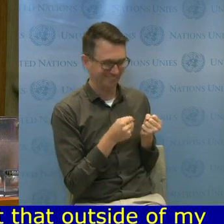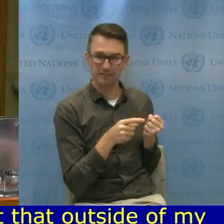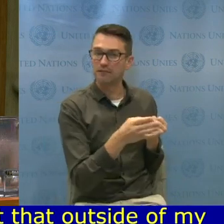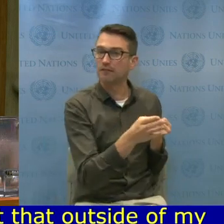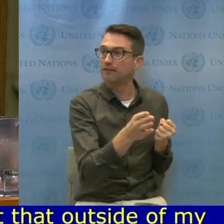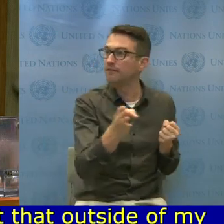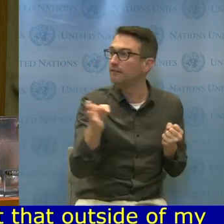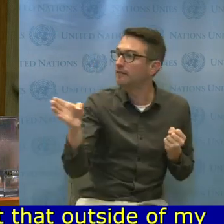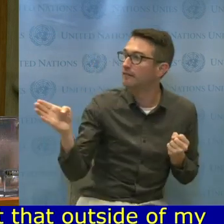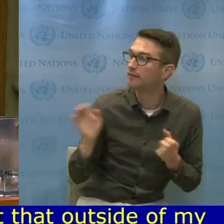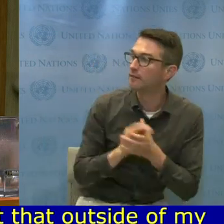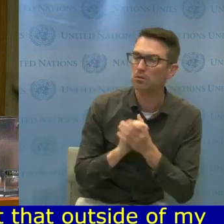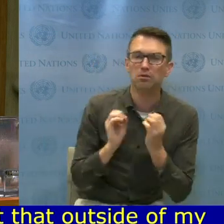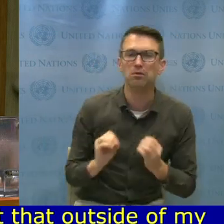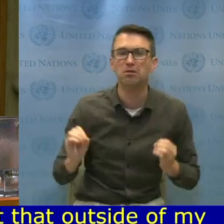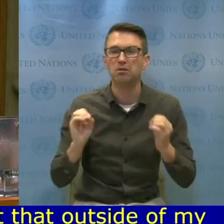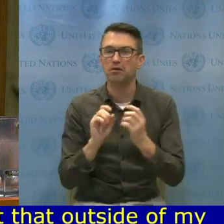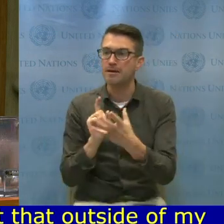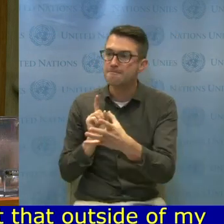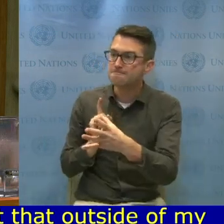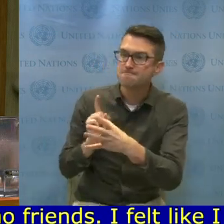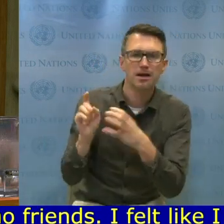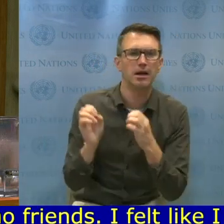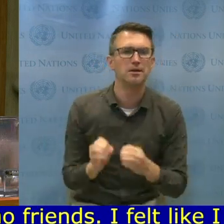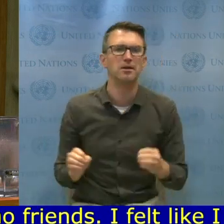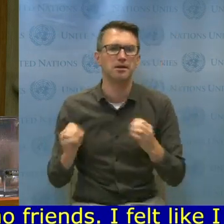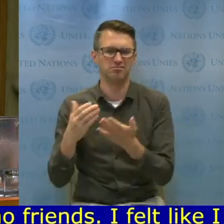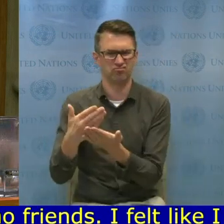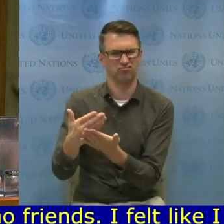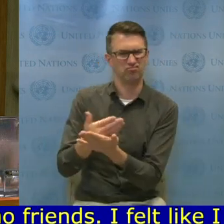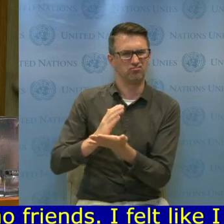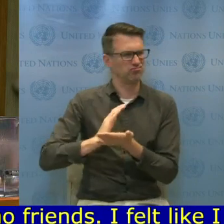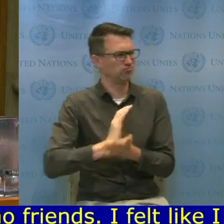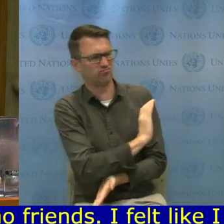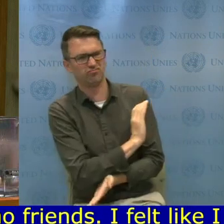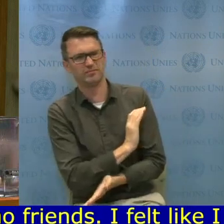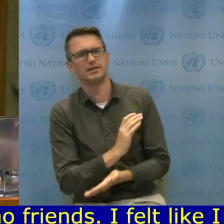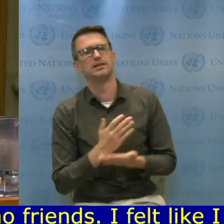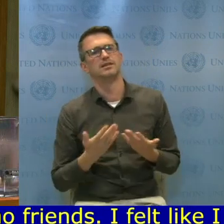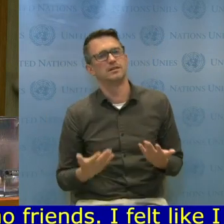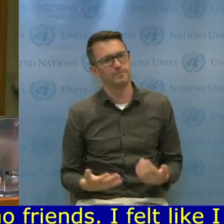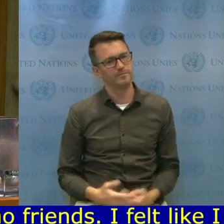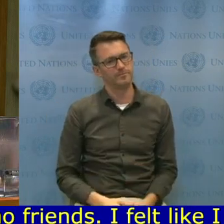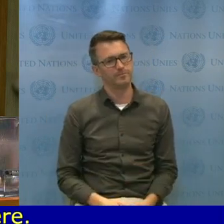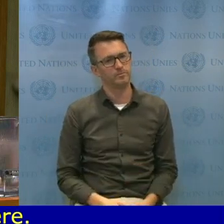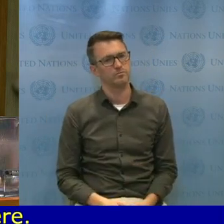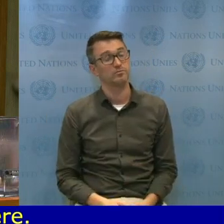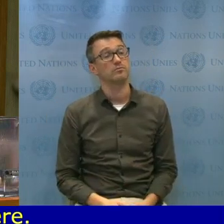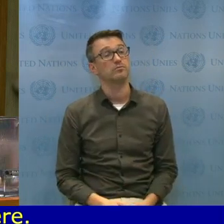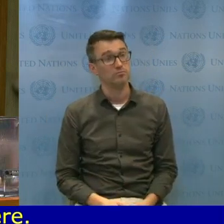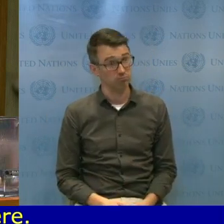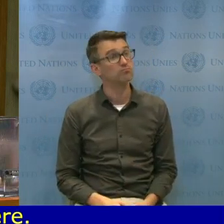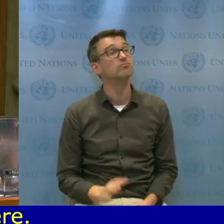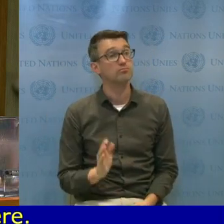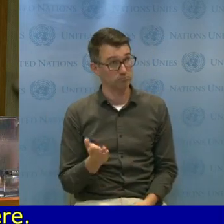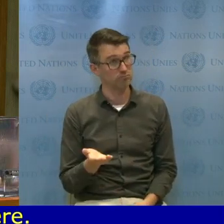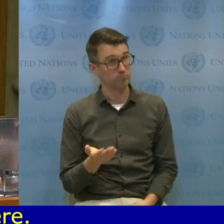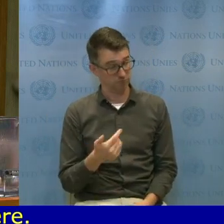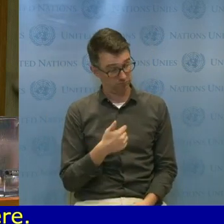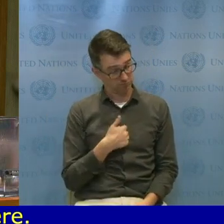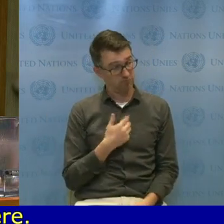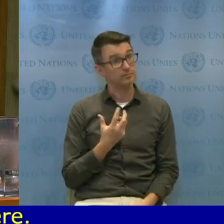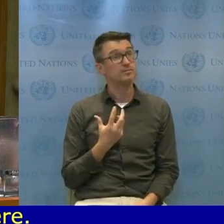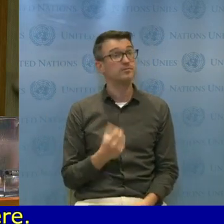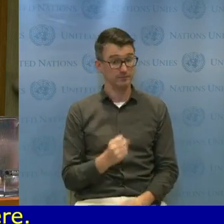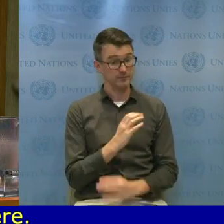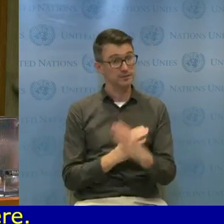Besides my disability, I had other factors that contributed to me being unhealthy kid when I was